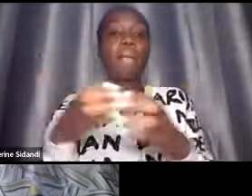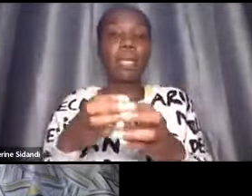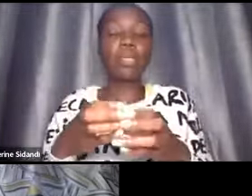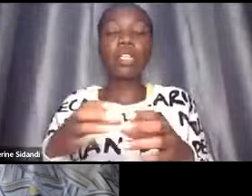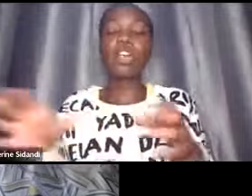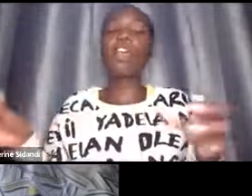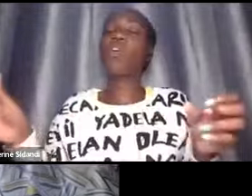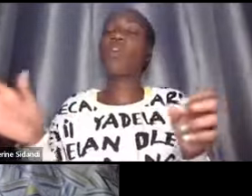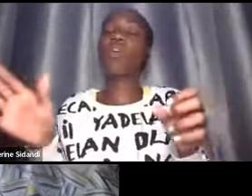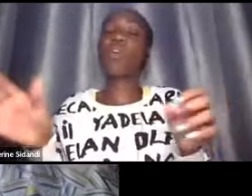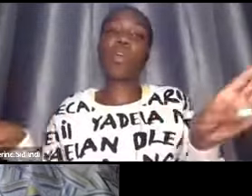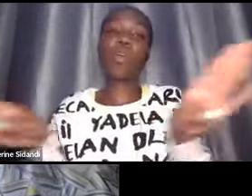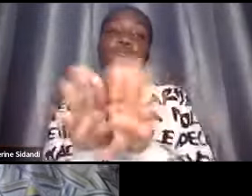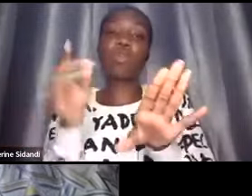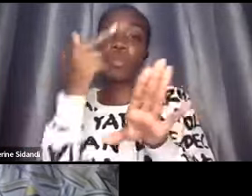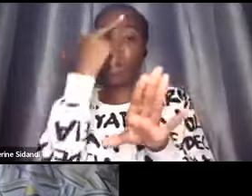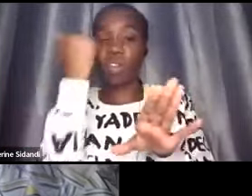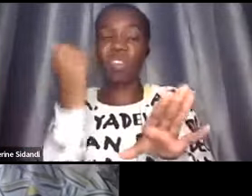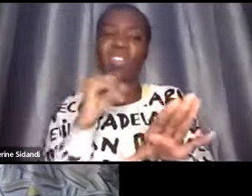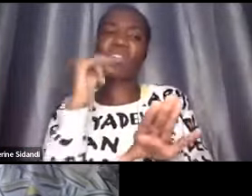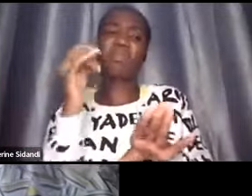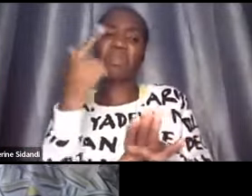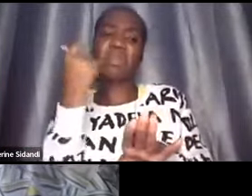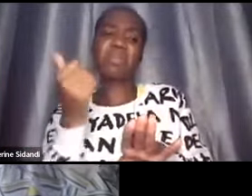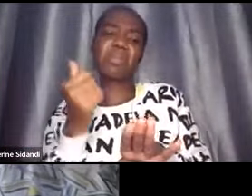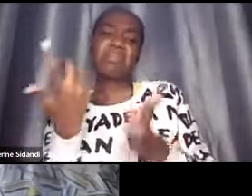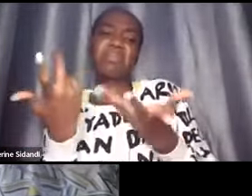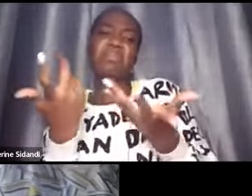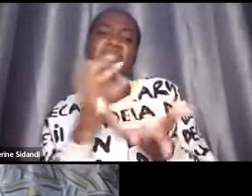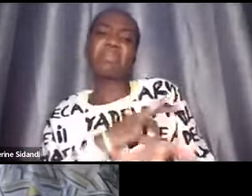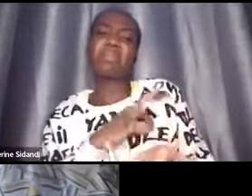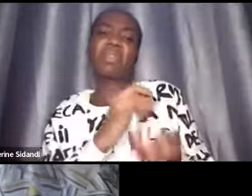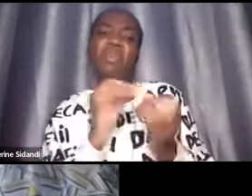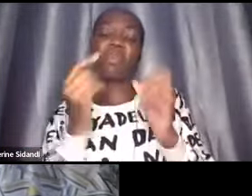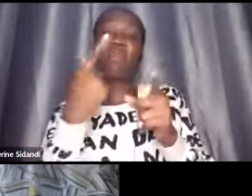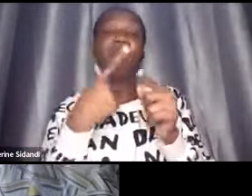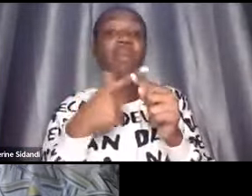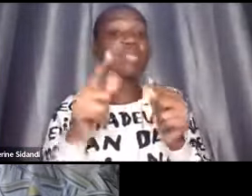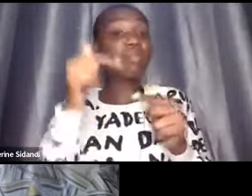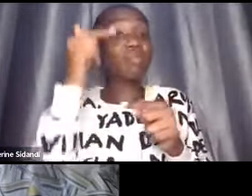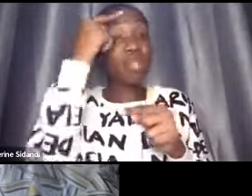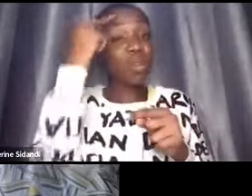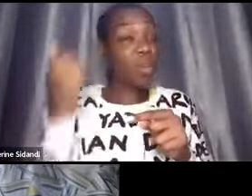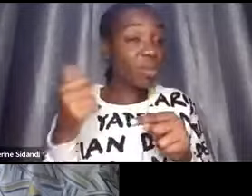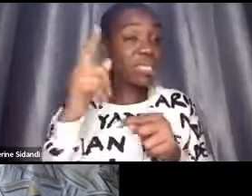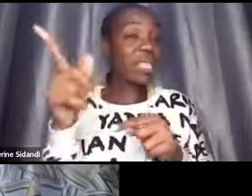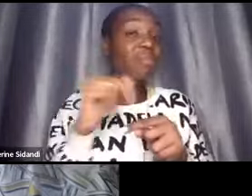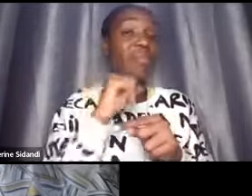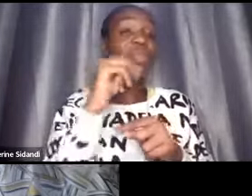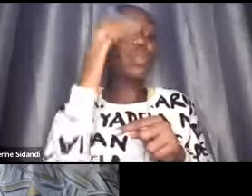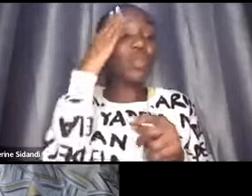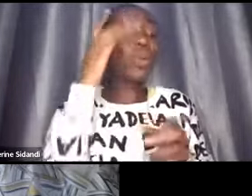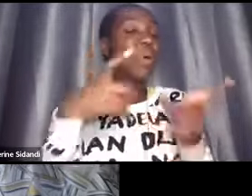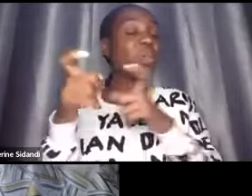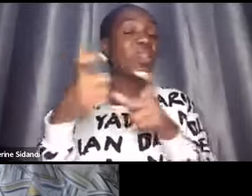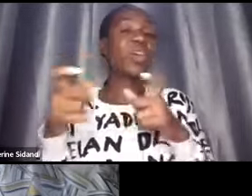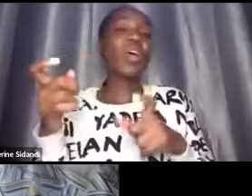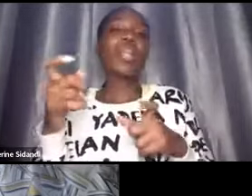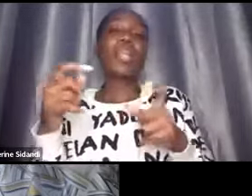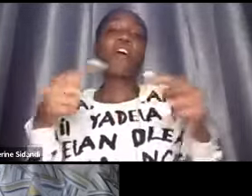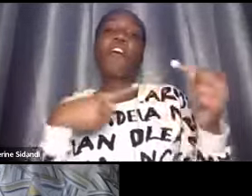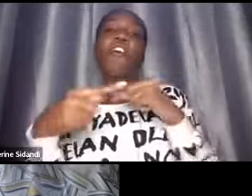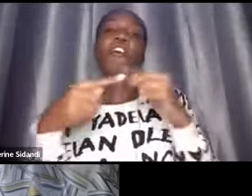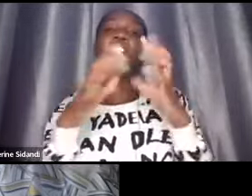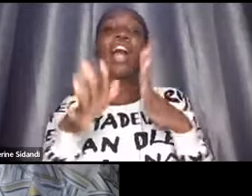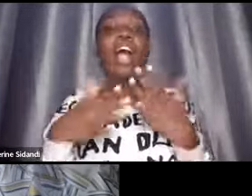profitable, but they are closing down because they do not know how to manage conflicts strategically. I can give you examples